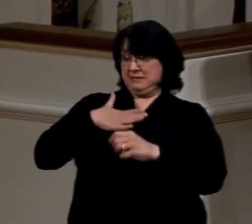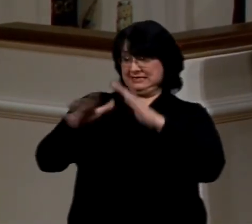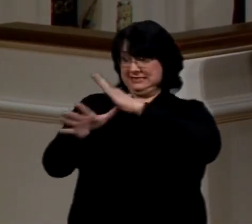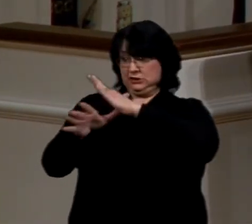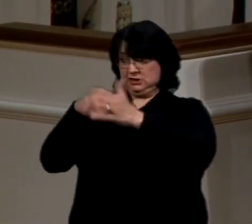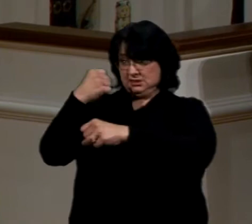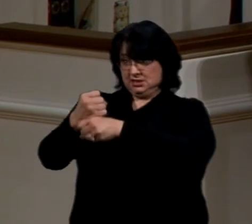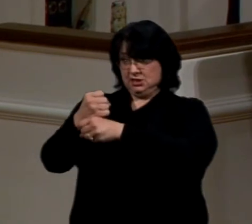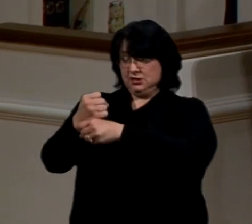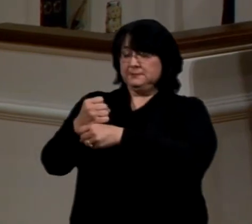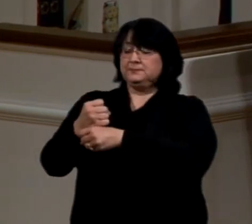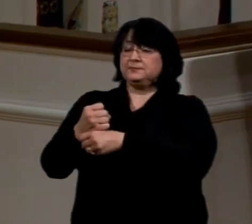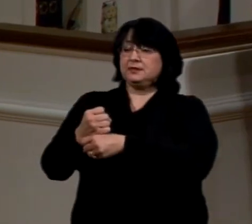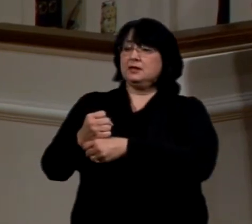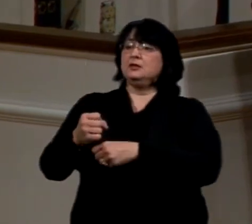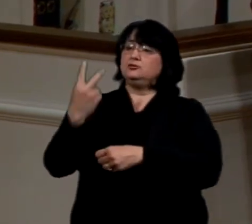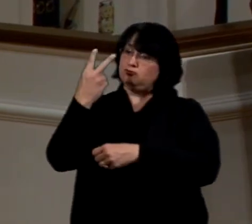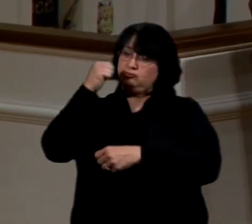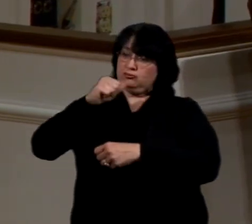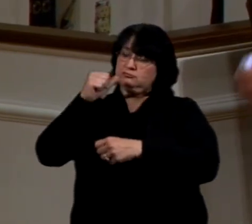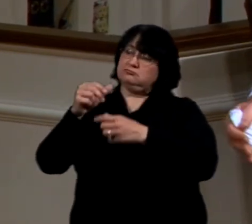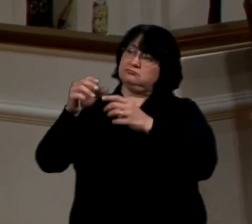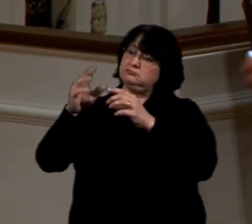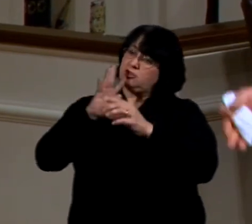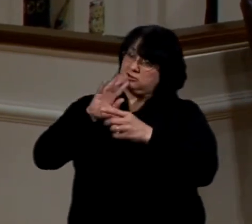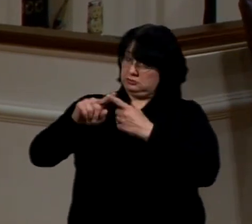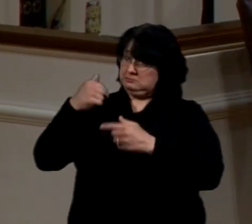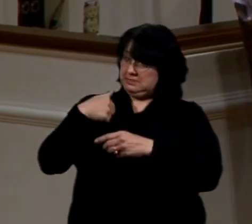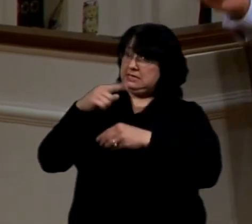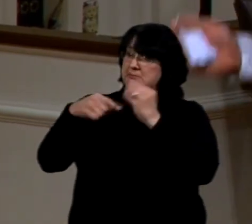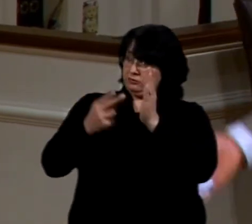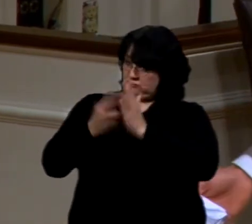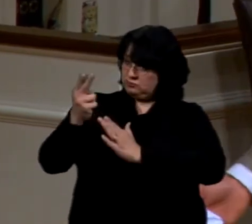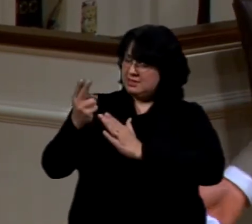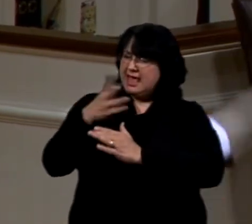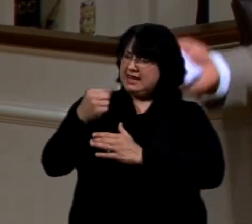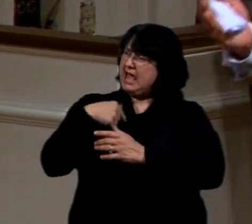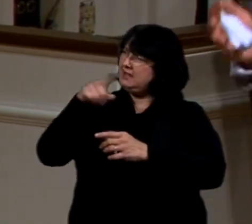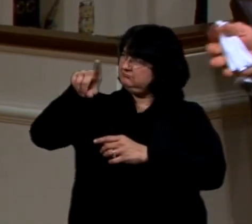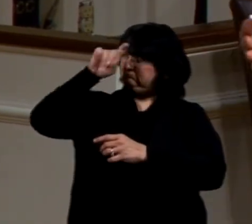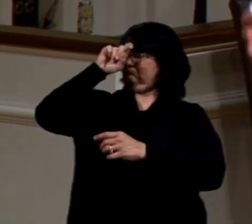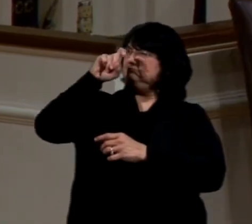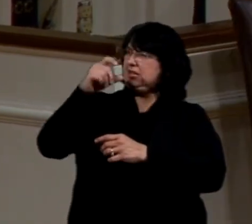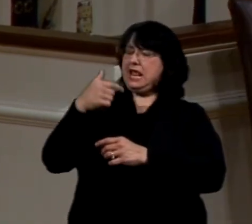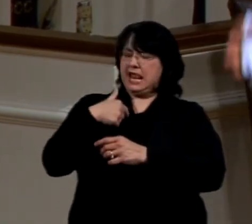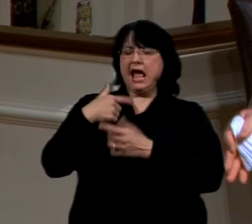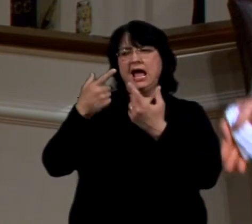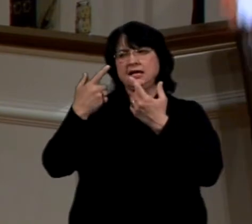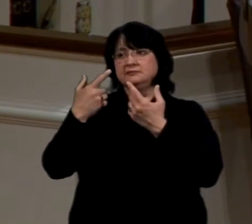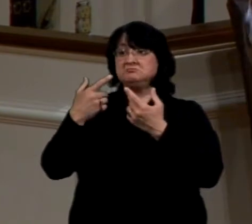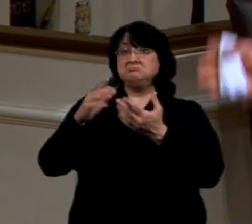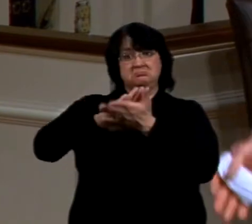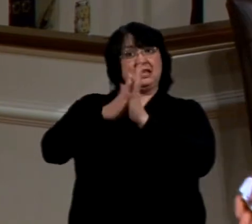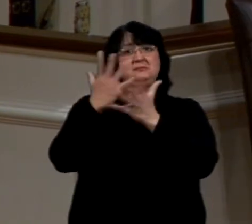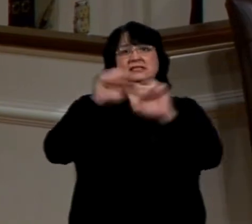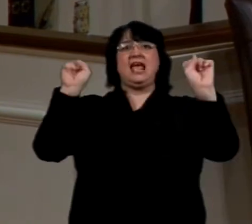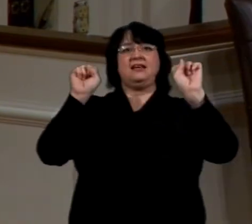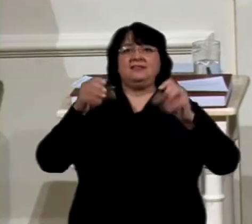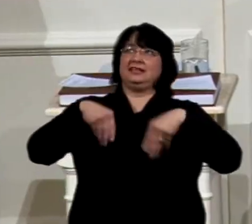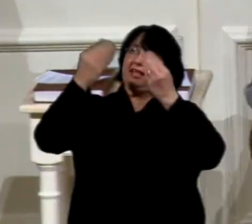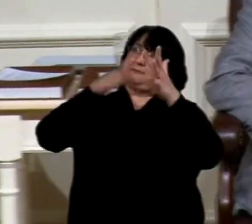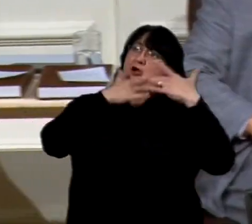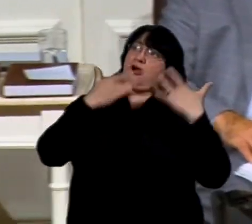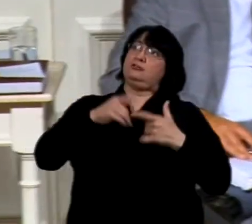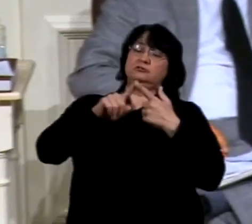girls started talking to me in psychology class, showed me the truth, and it got me questioning, and through that I got saved, gave my heart to